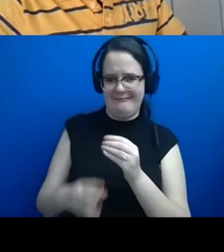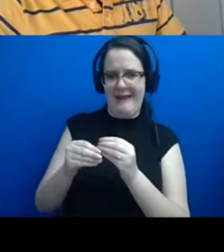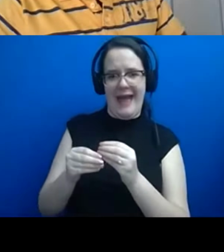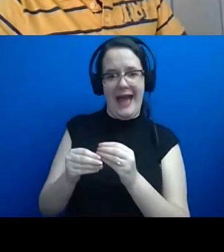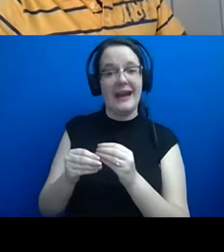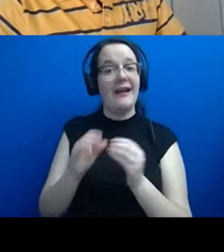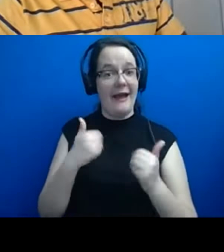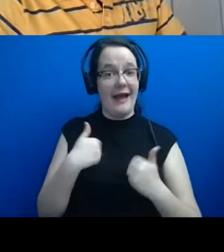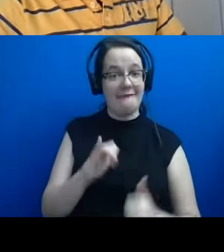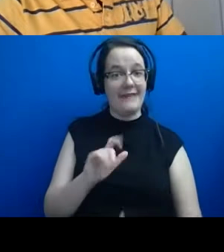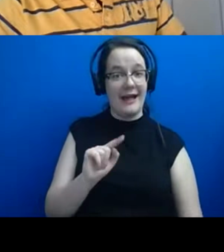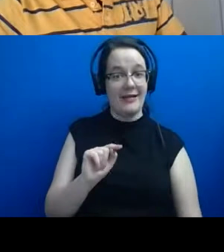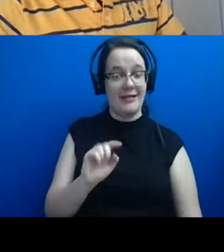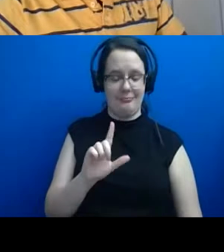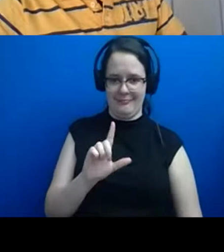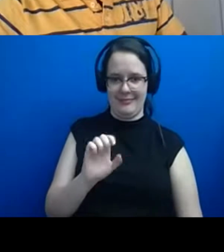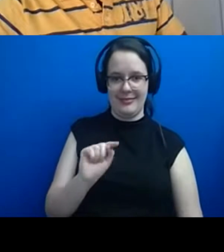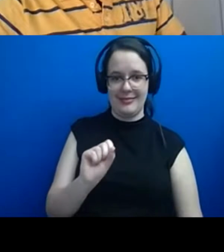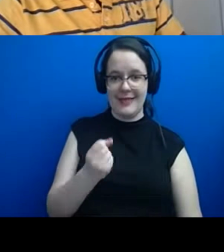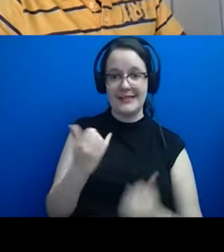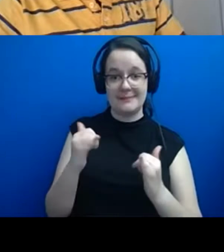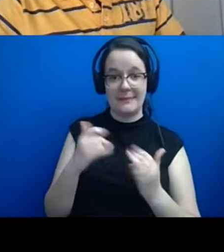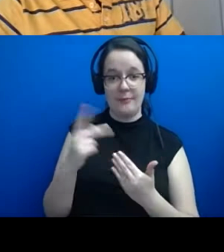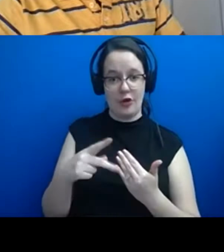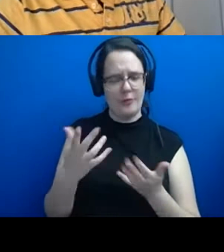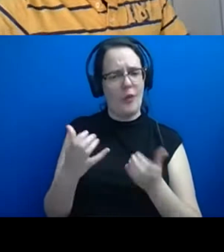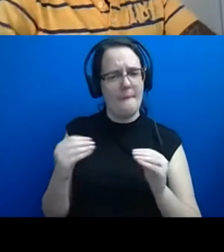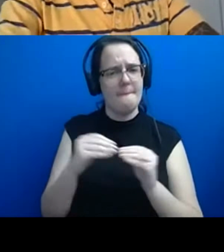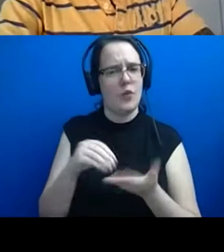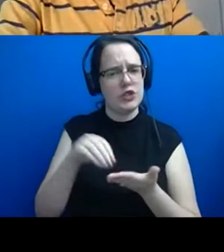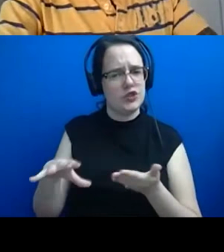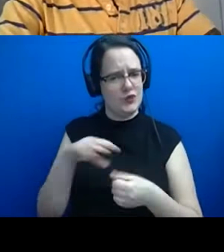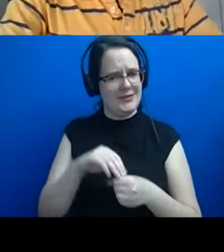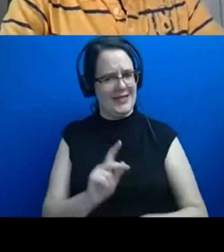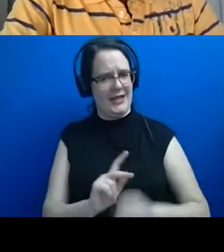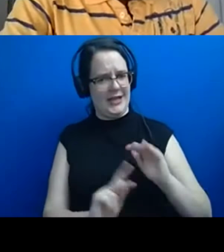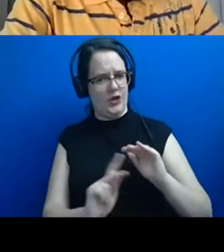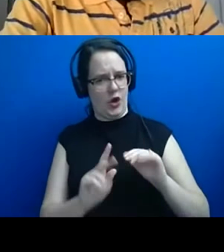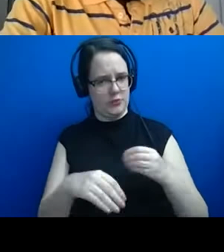Let's Play program to more students in kindergarten,